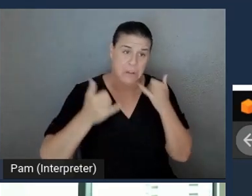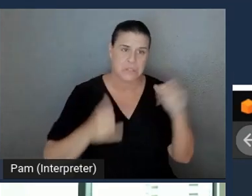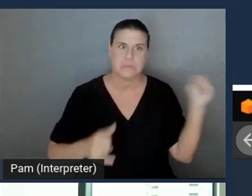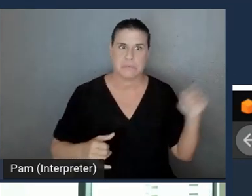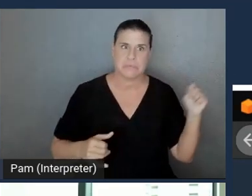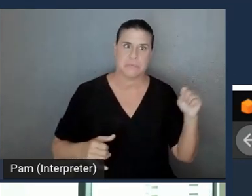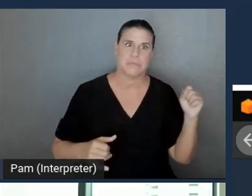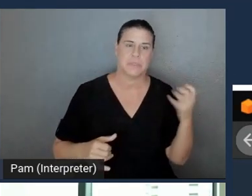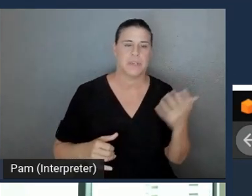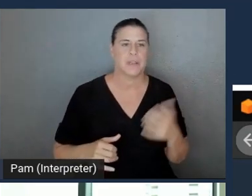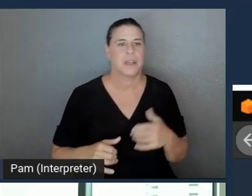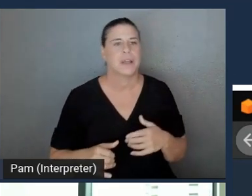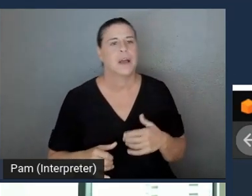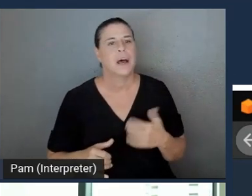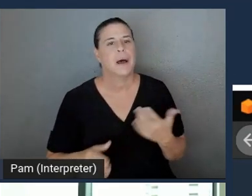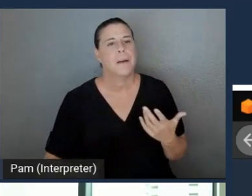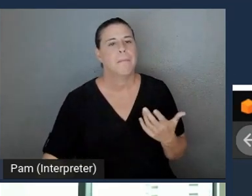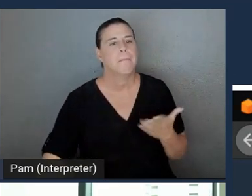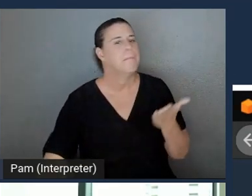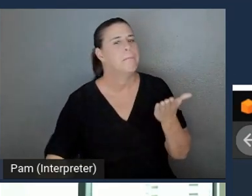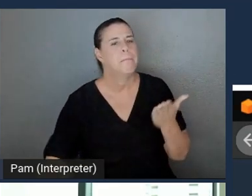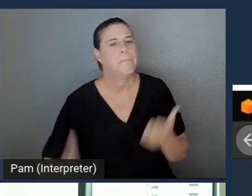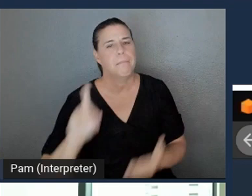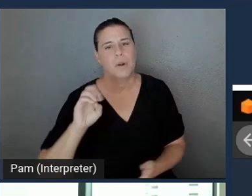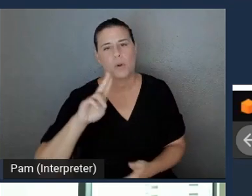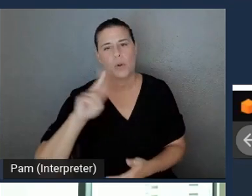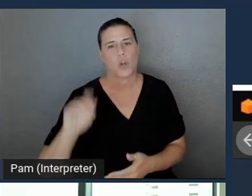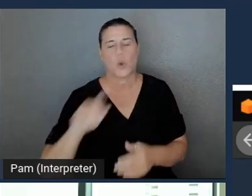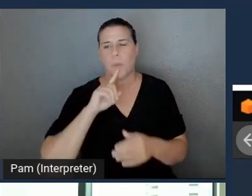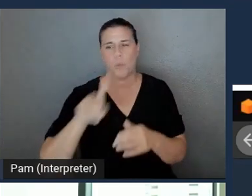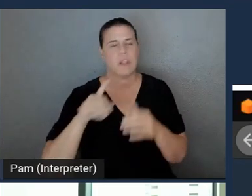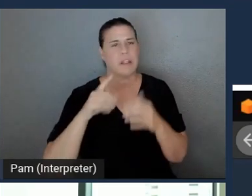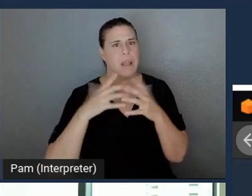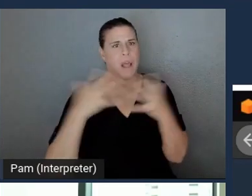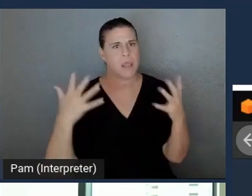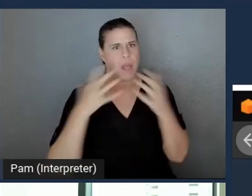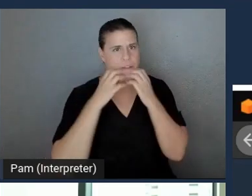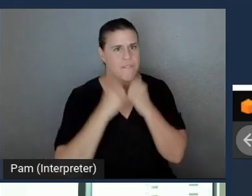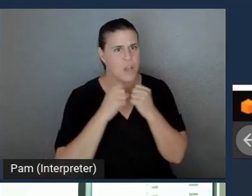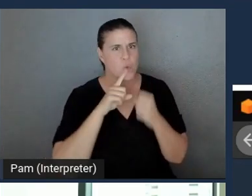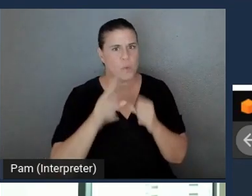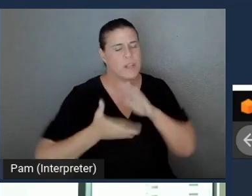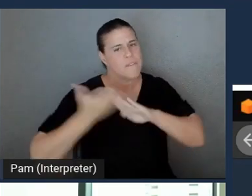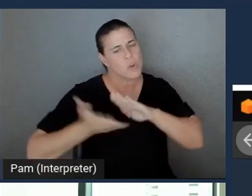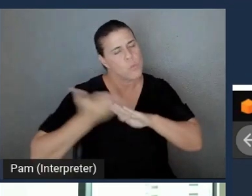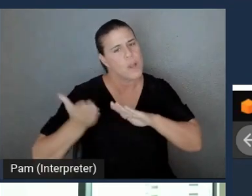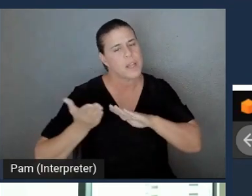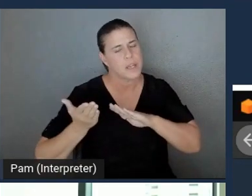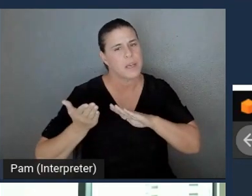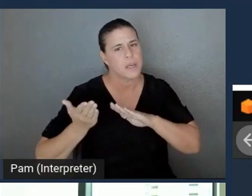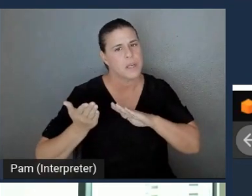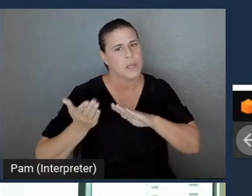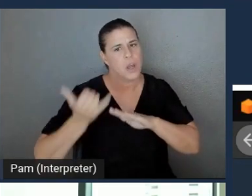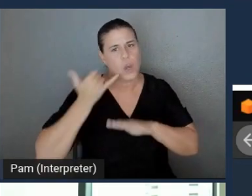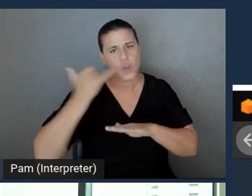Yeah. But it brings a lot of value, to be honest. Again, yes. if you're running a call